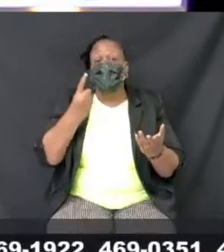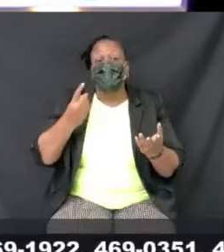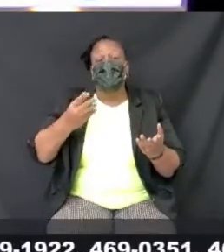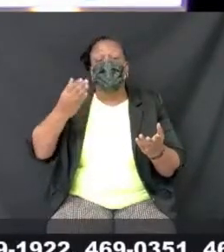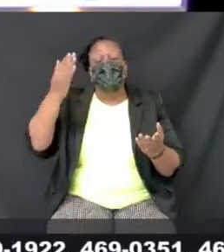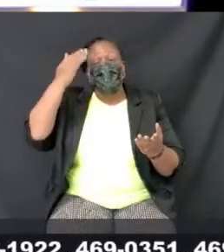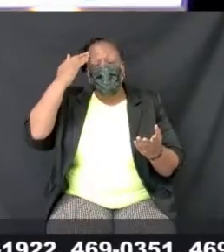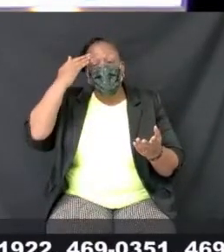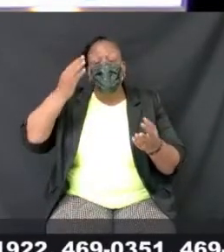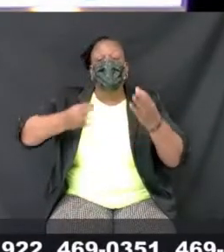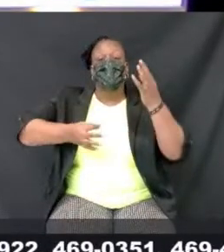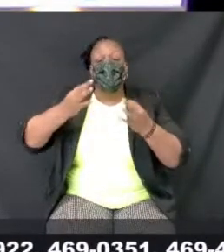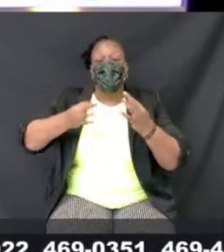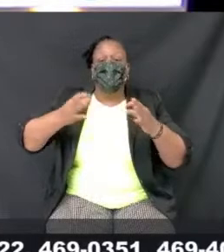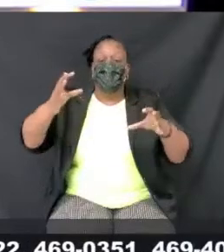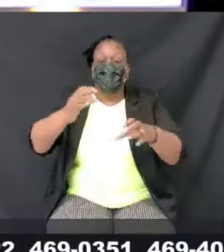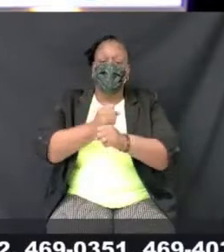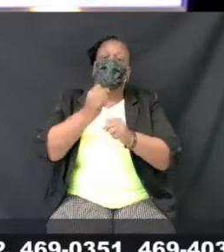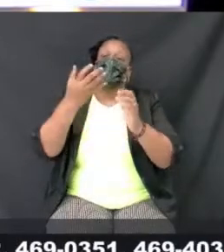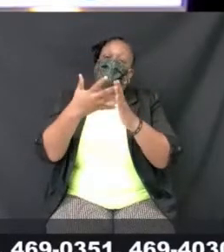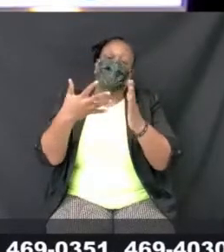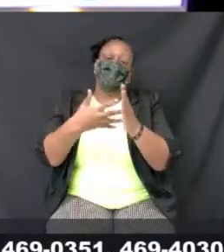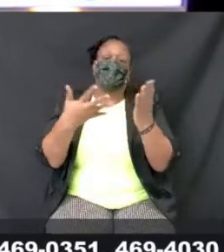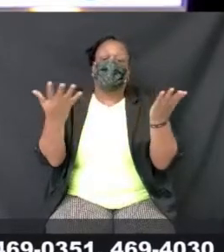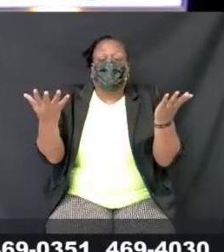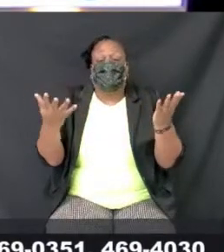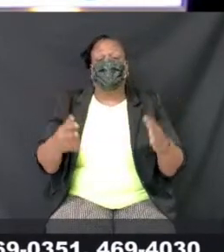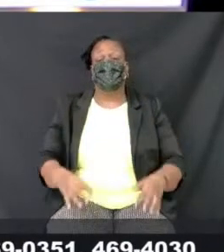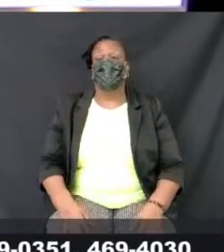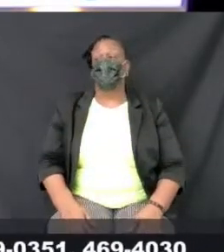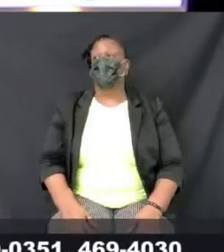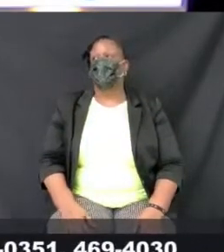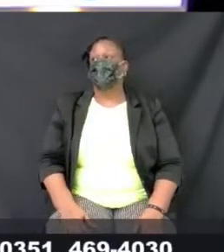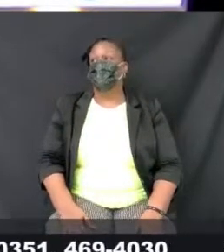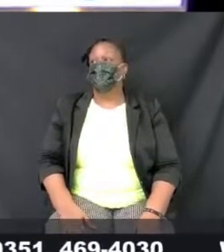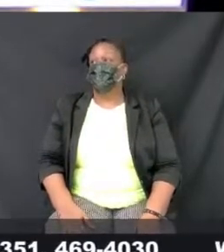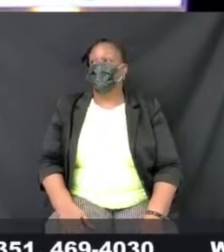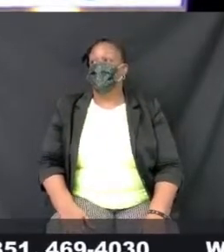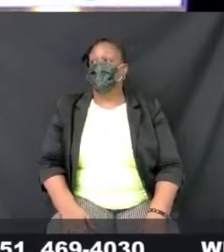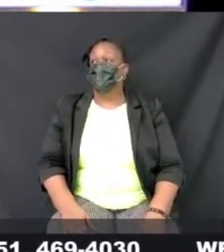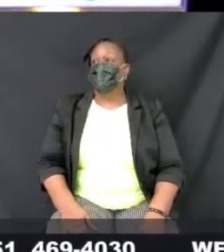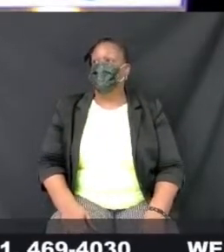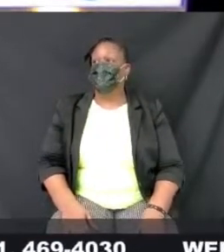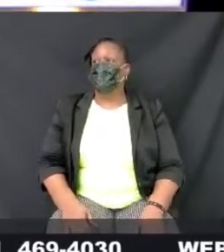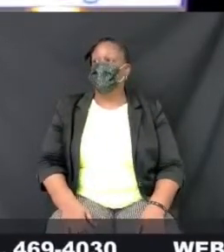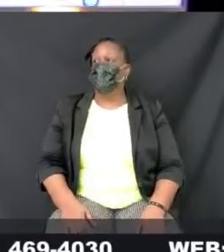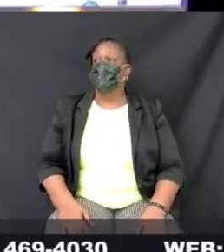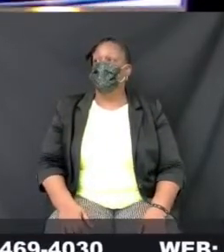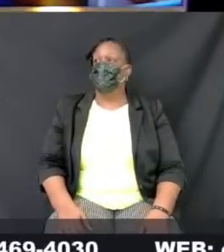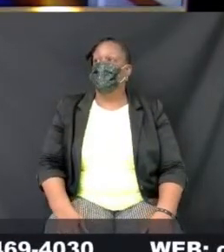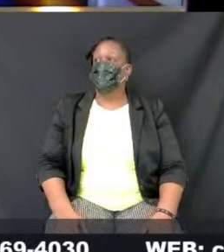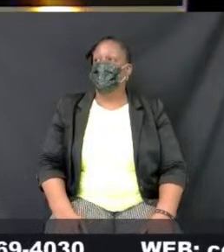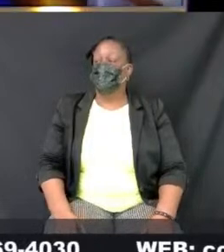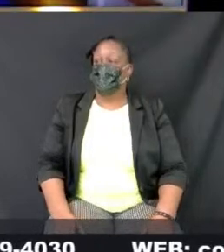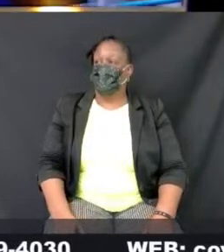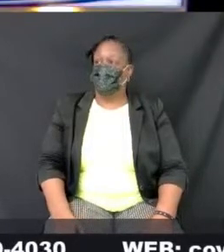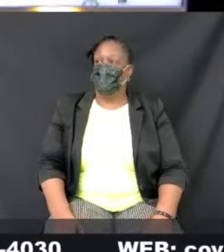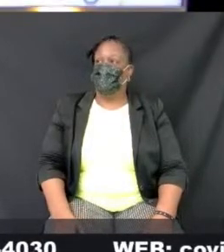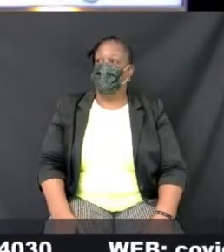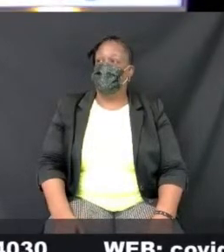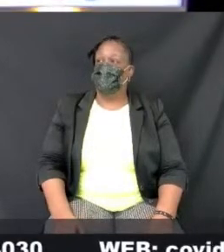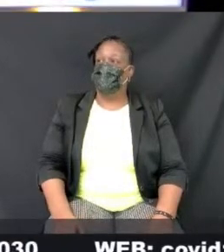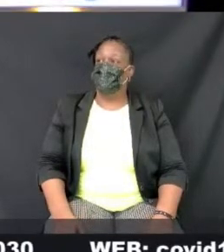person. Another fallacy that persons have is that when you test positive for COVID, it could be